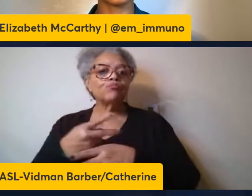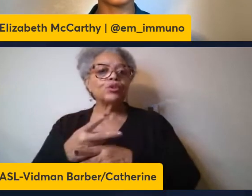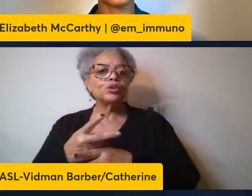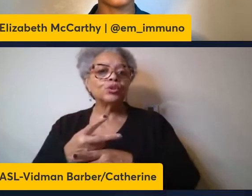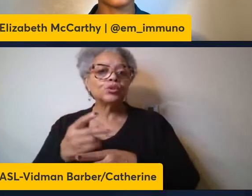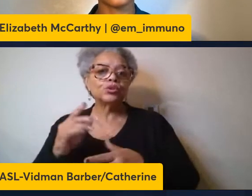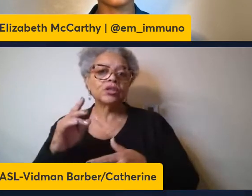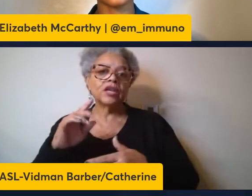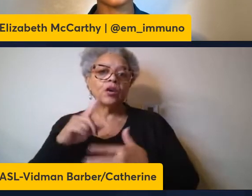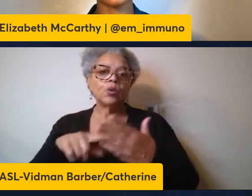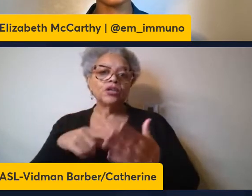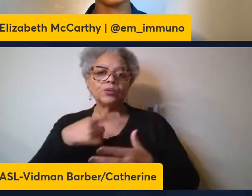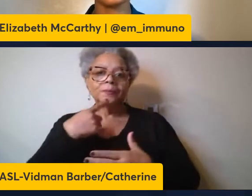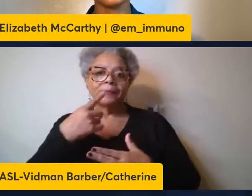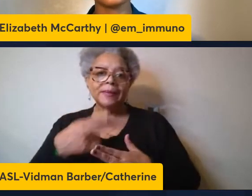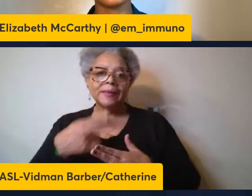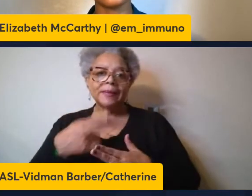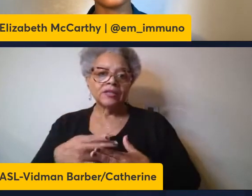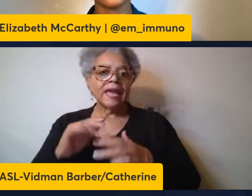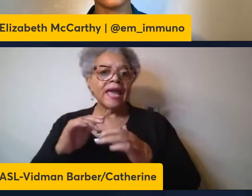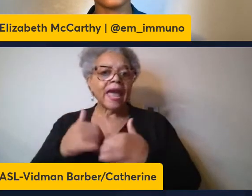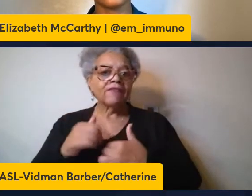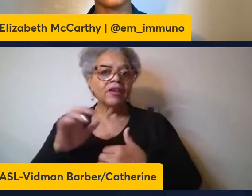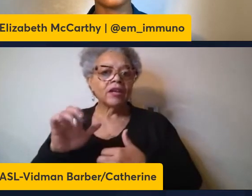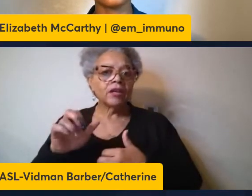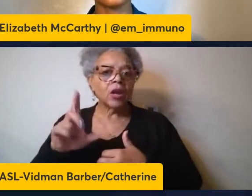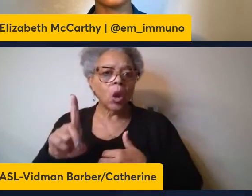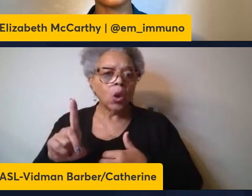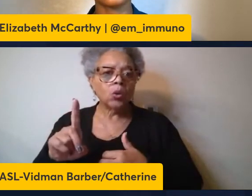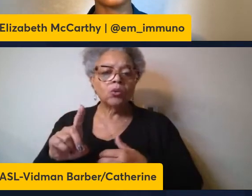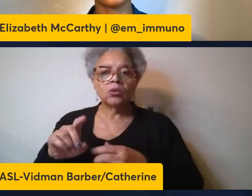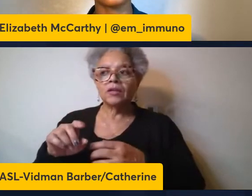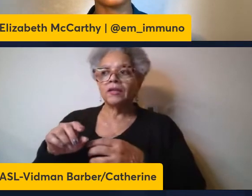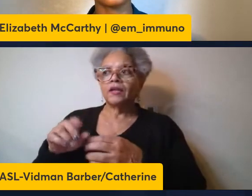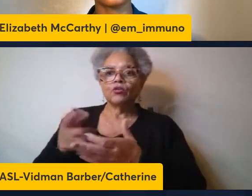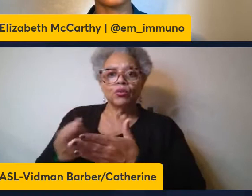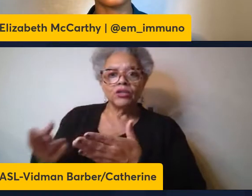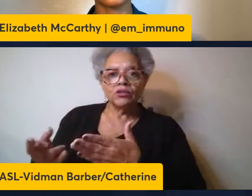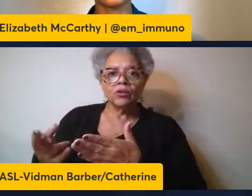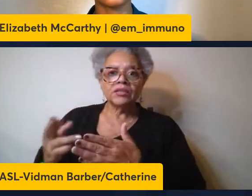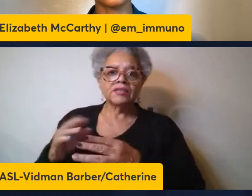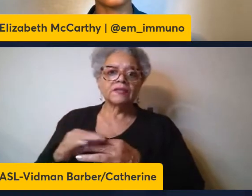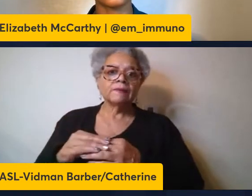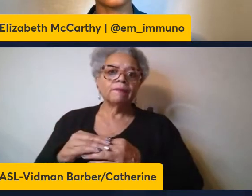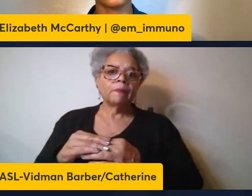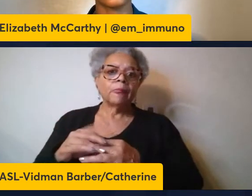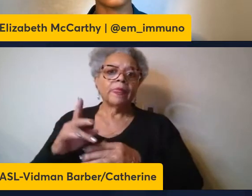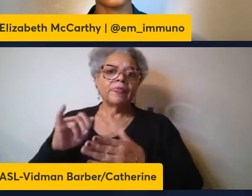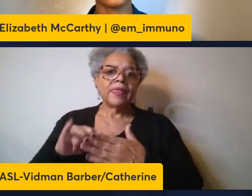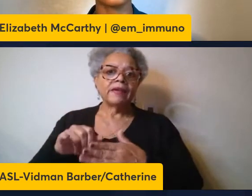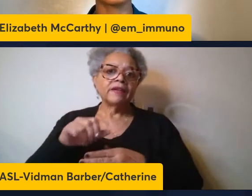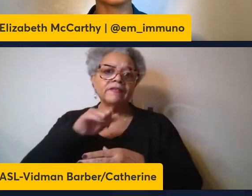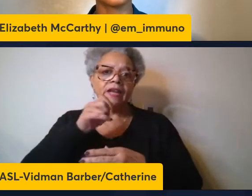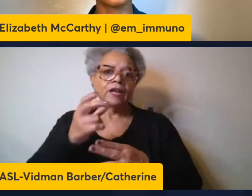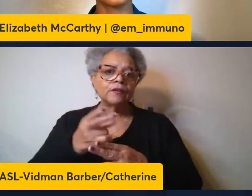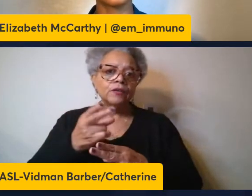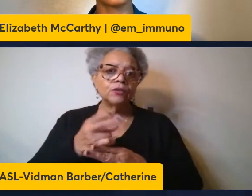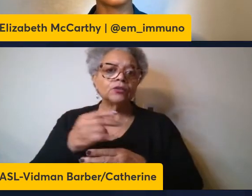So having code repositories like GitHub or Zenodo, which I've not used, but I use